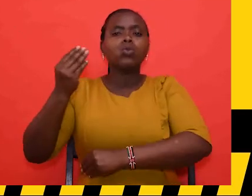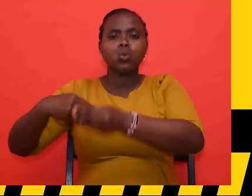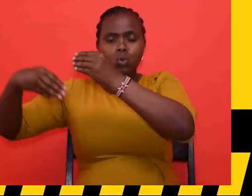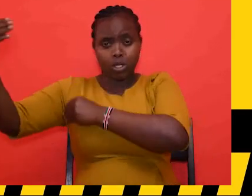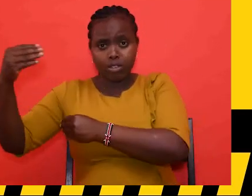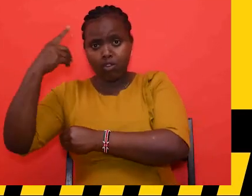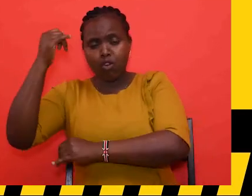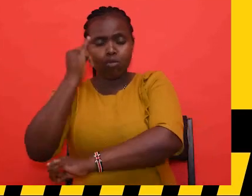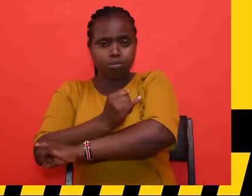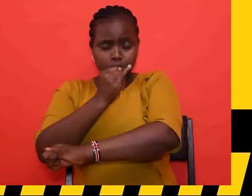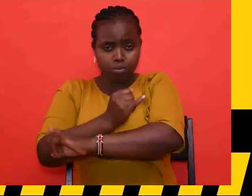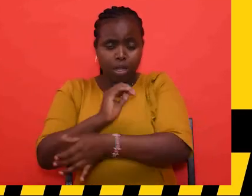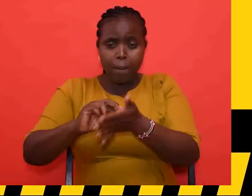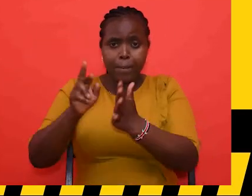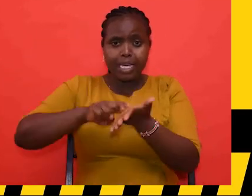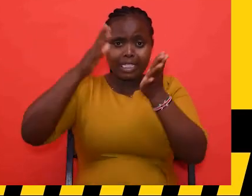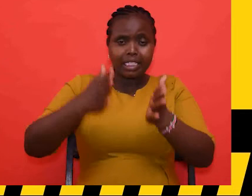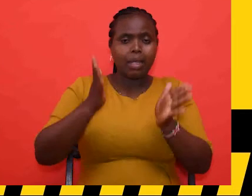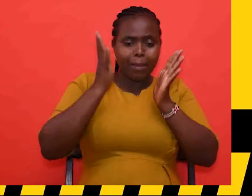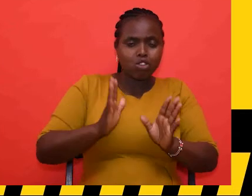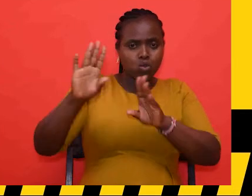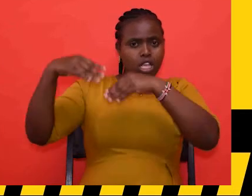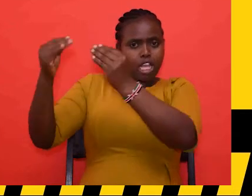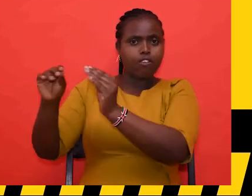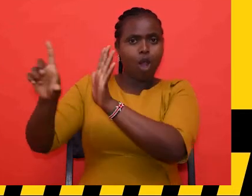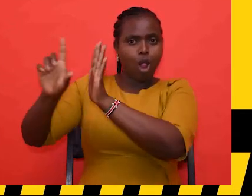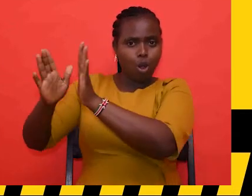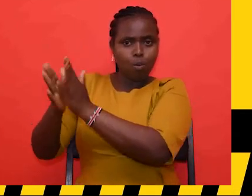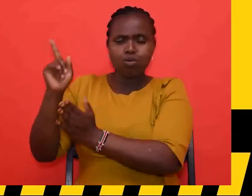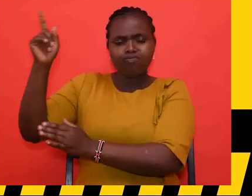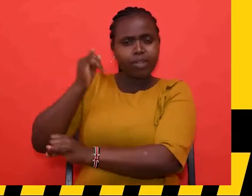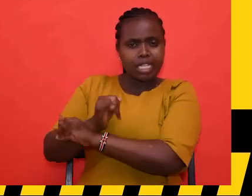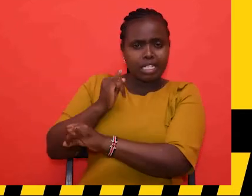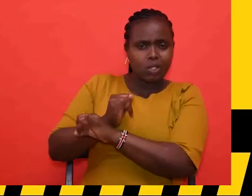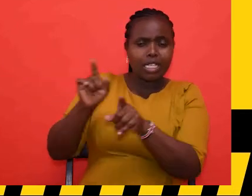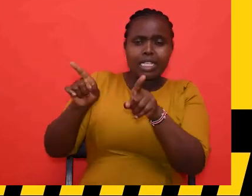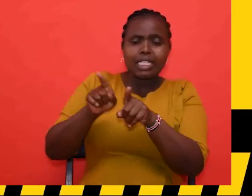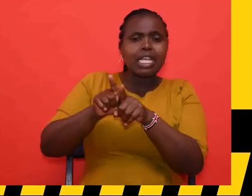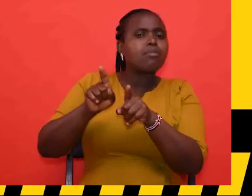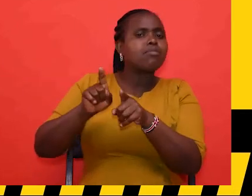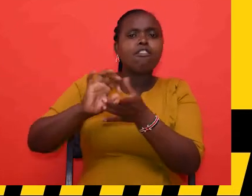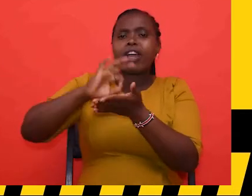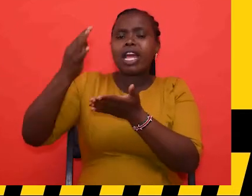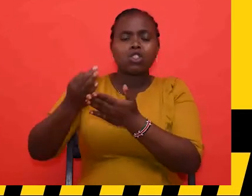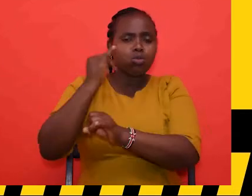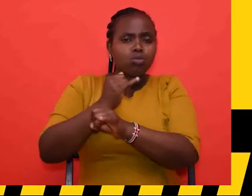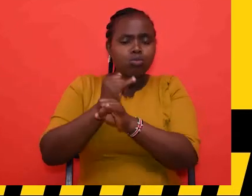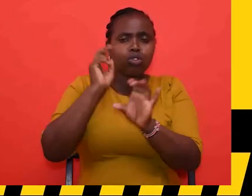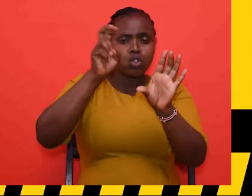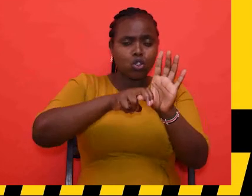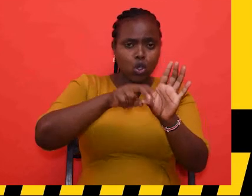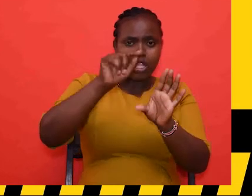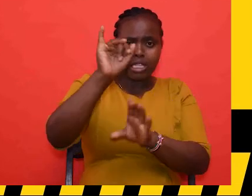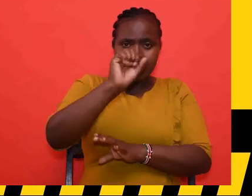financial institution. The registered owner will surrender the logbook to the financial institution. The financial institution will log into their Teams portal and